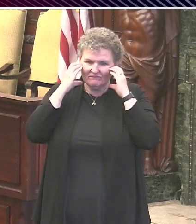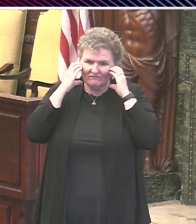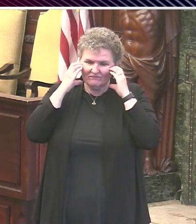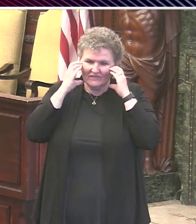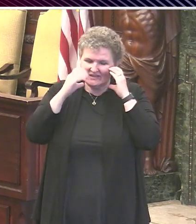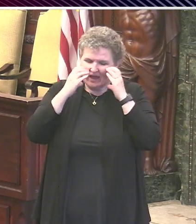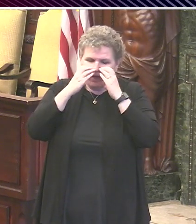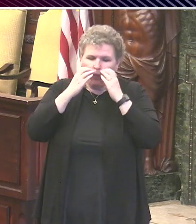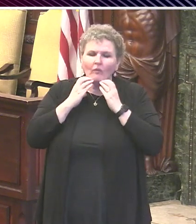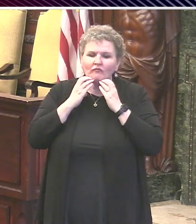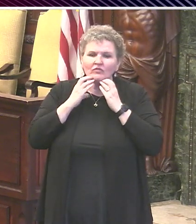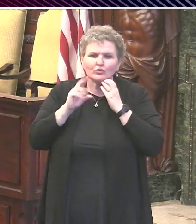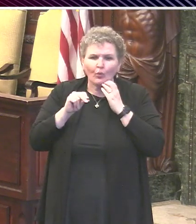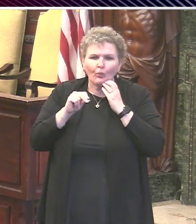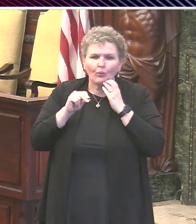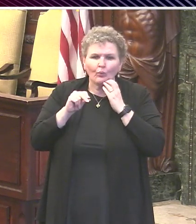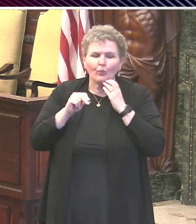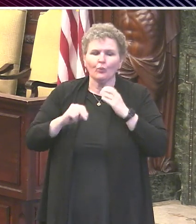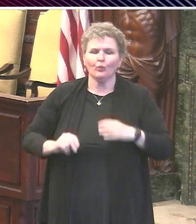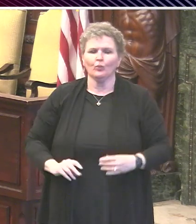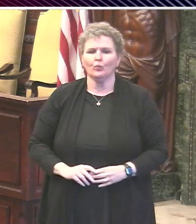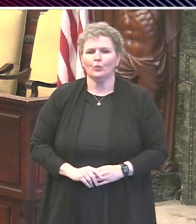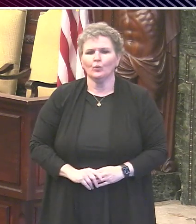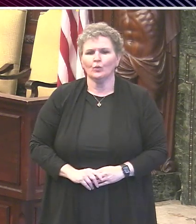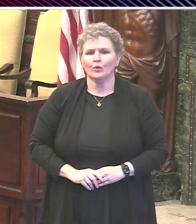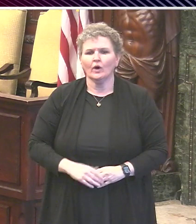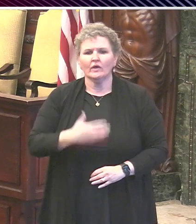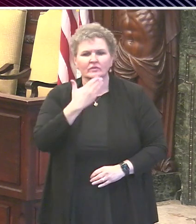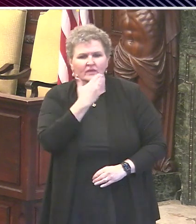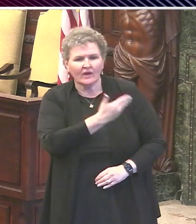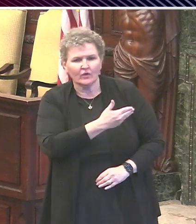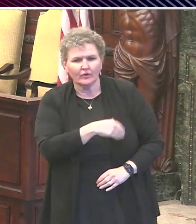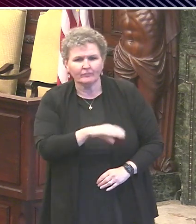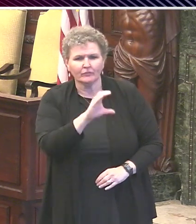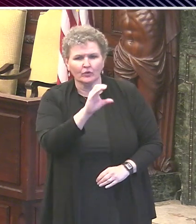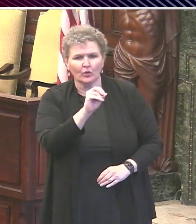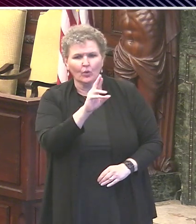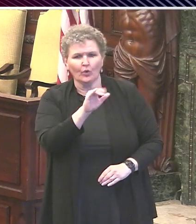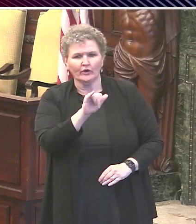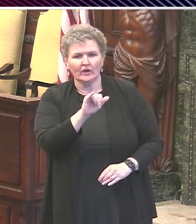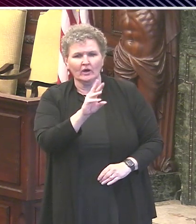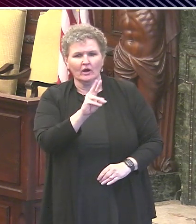Great, thanks, Natasha. We're going to go to Corey Clark now of PCN.